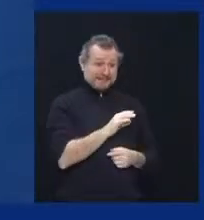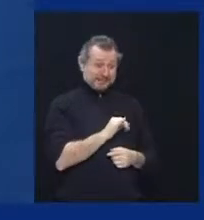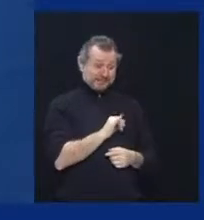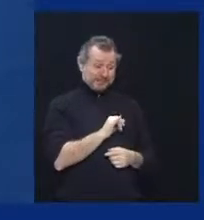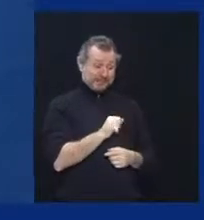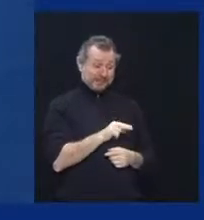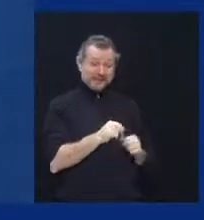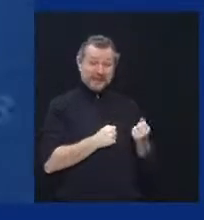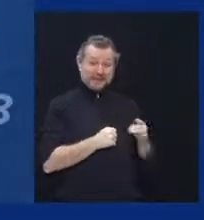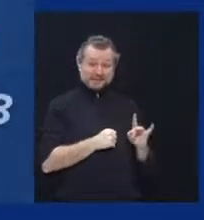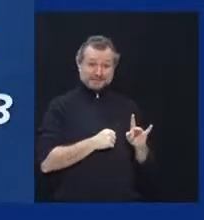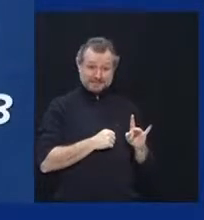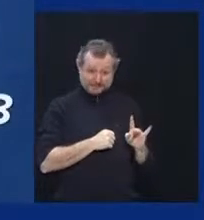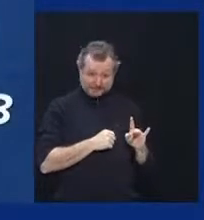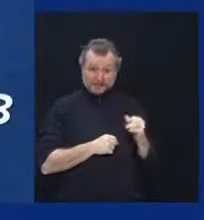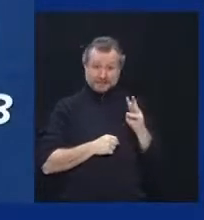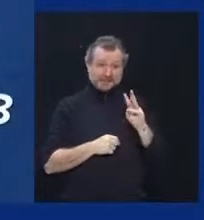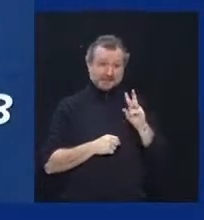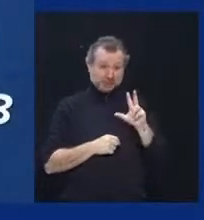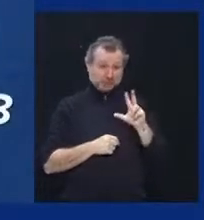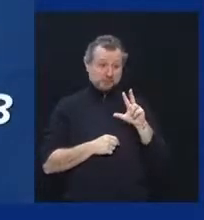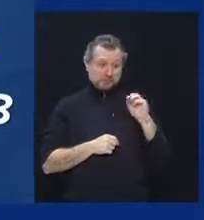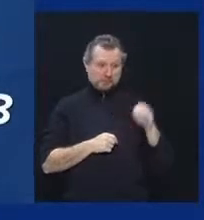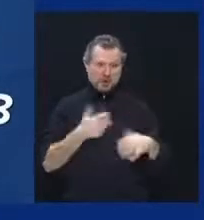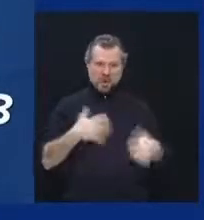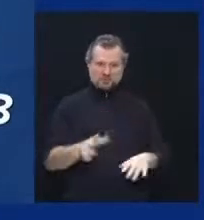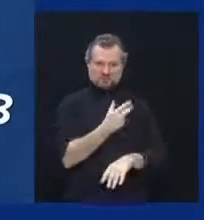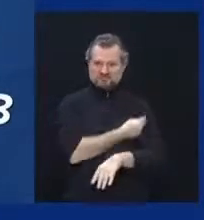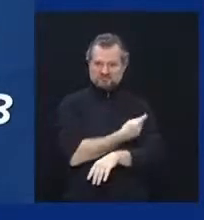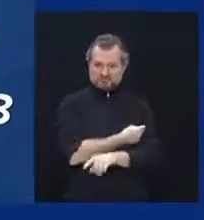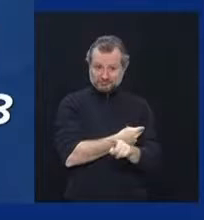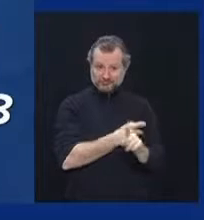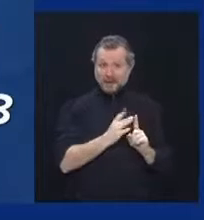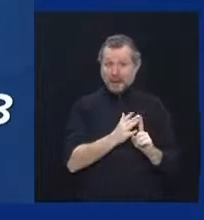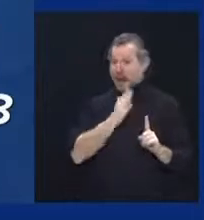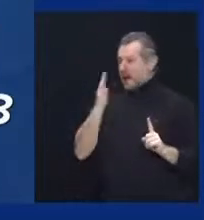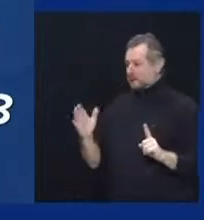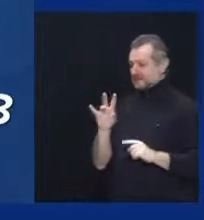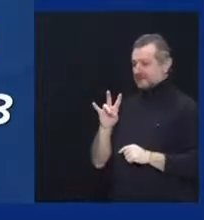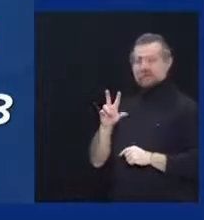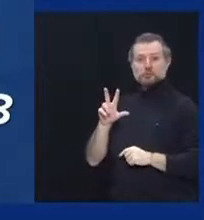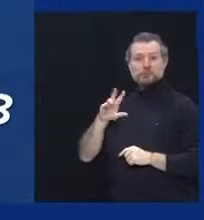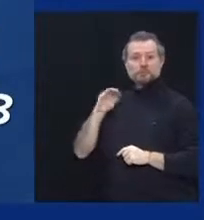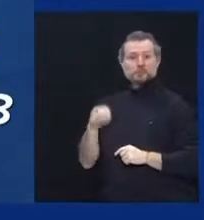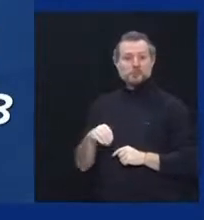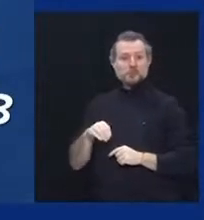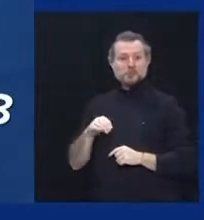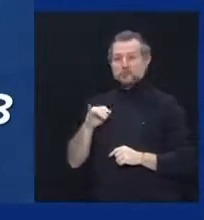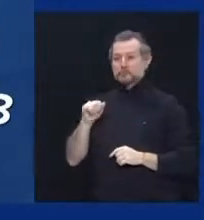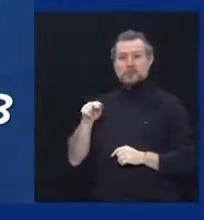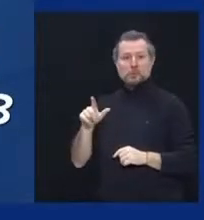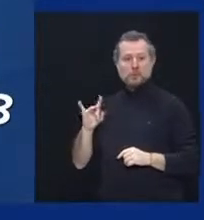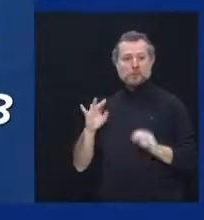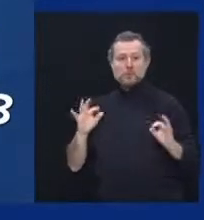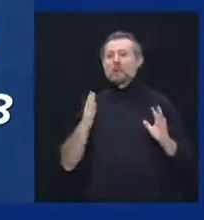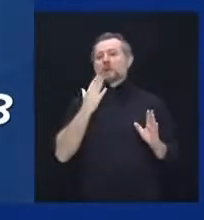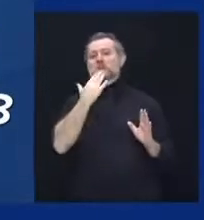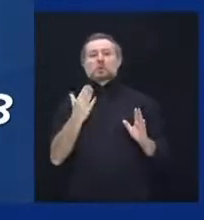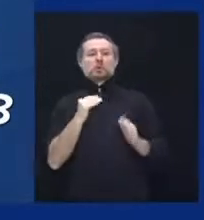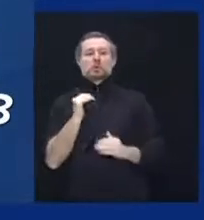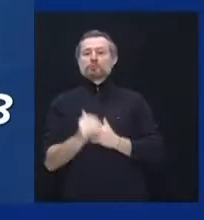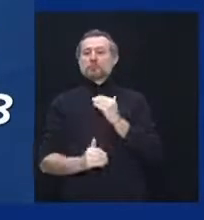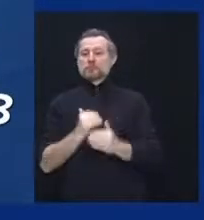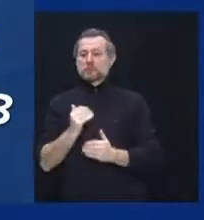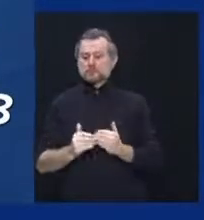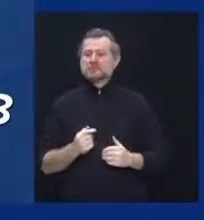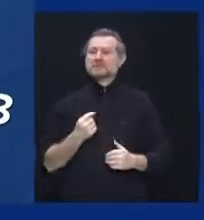January 18th, we were at 63%. We then did a full court press. I used my most